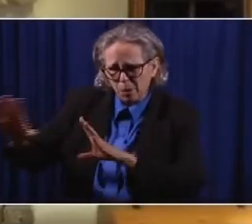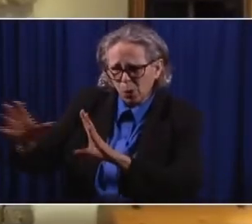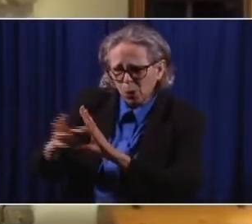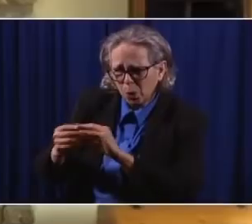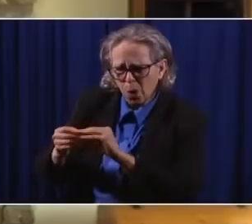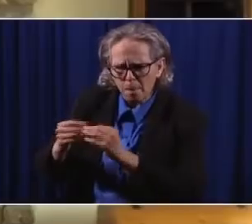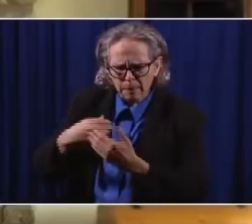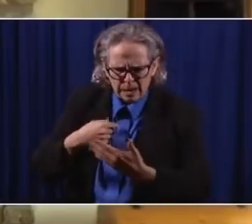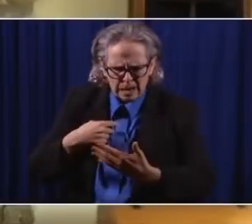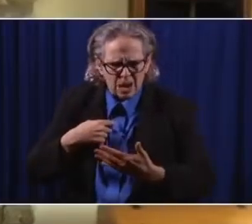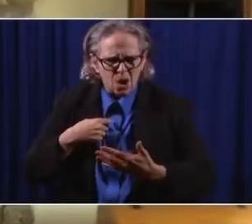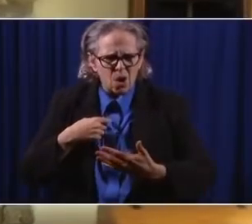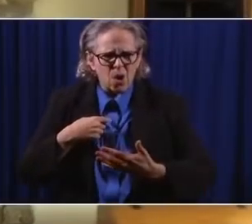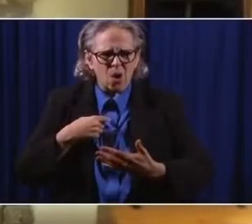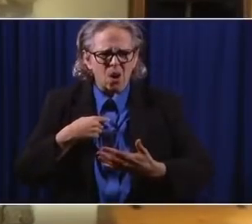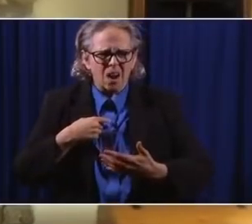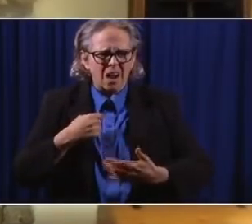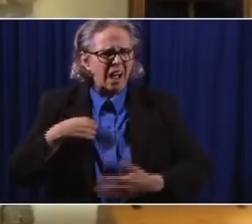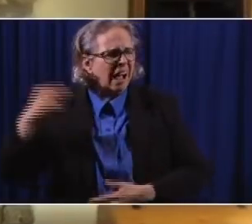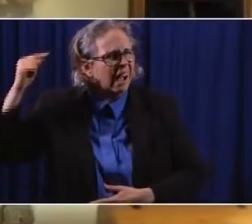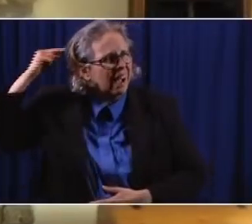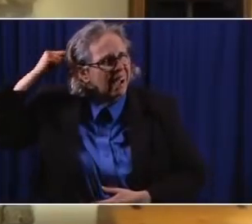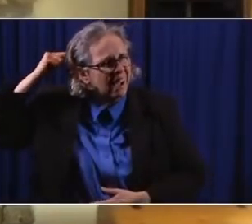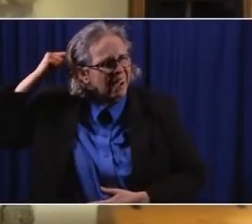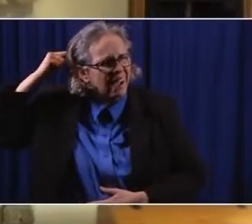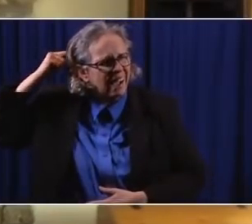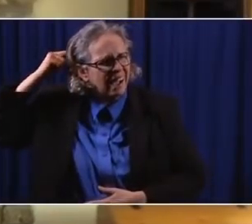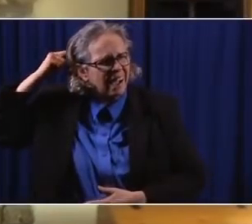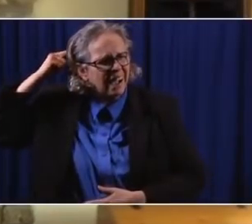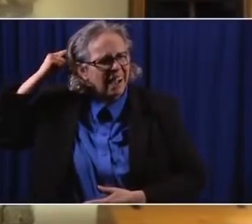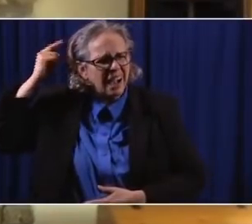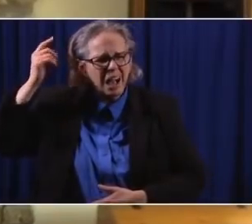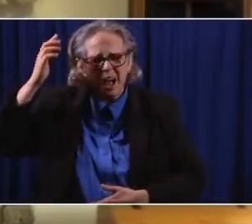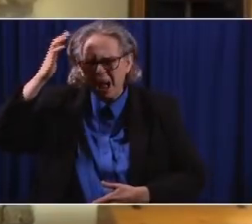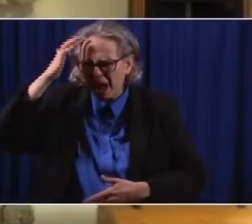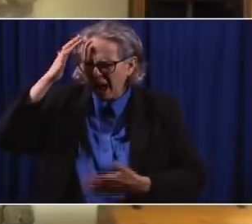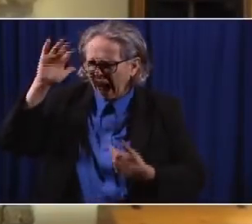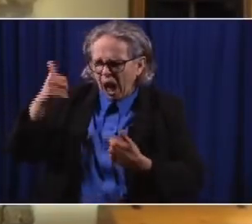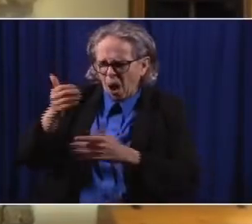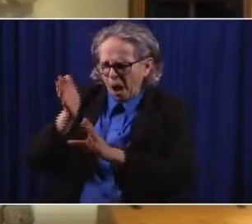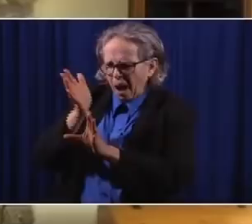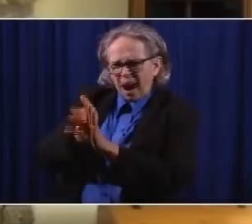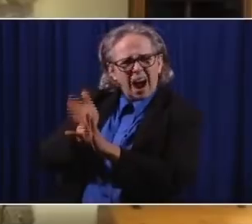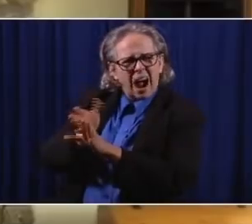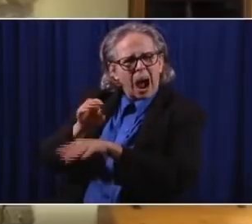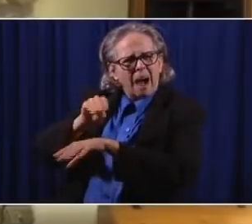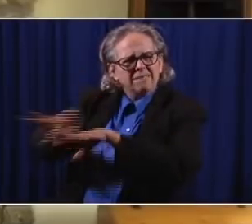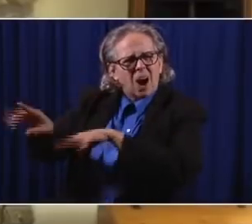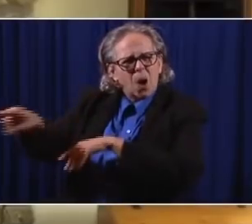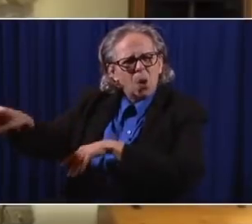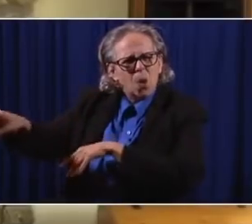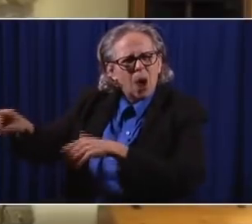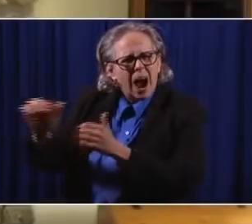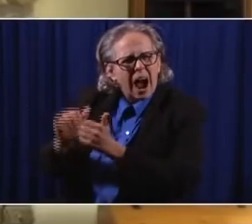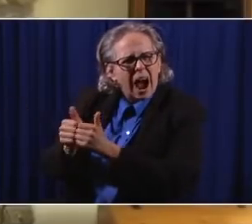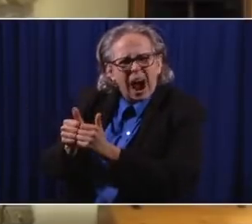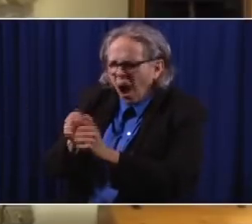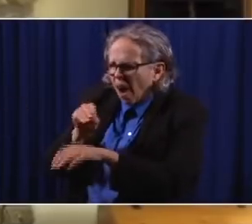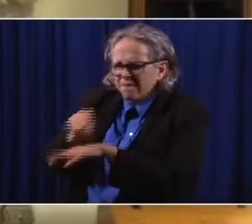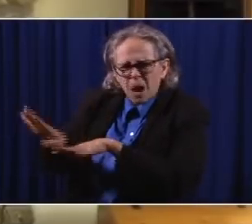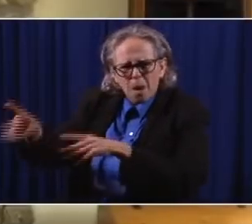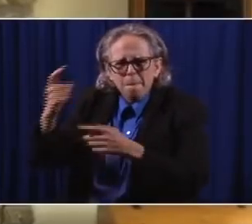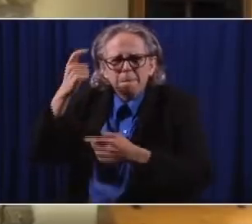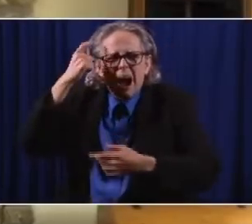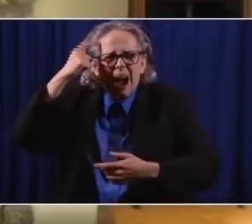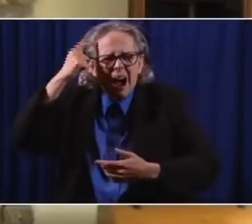the psychological impact of a doctor telling you that must have been just terrifying. I mean, when they come in every day and say, yeah,